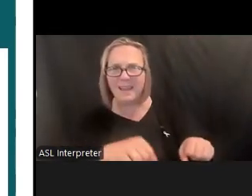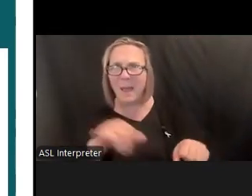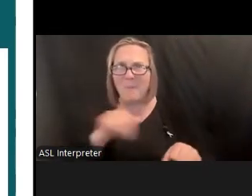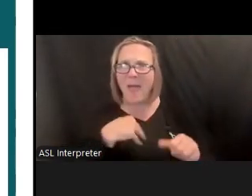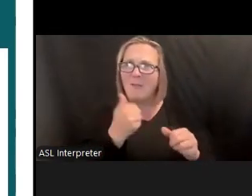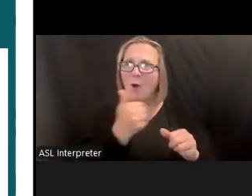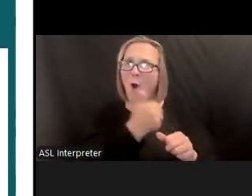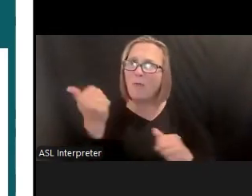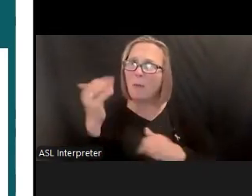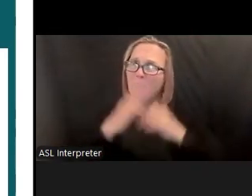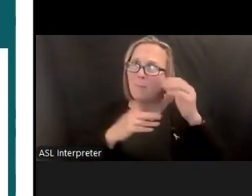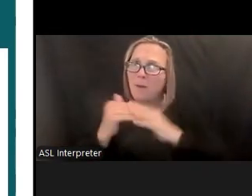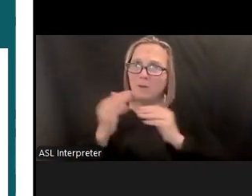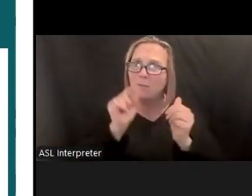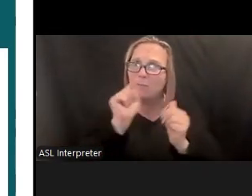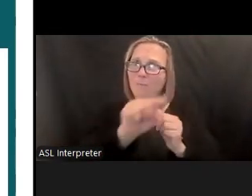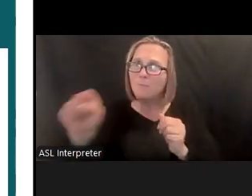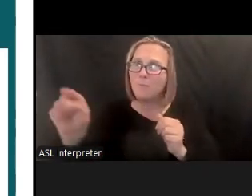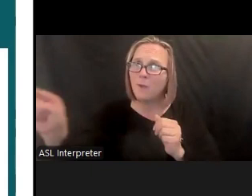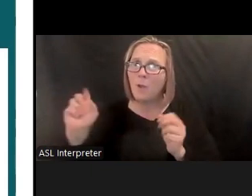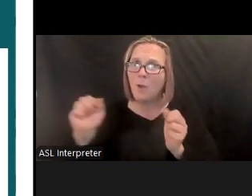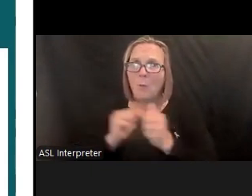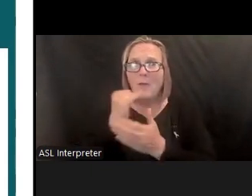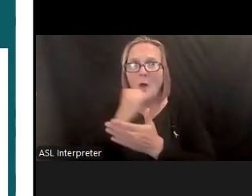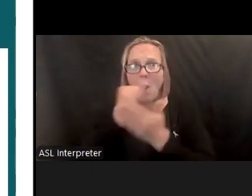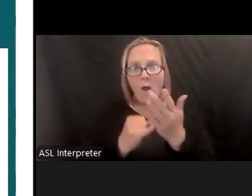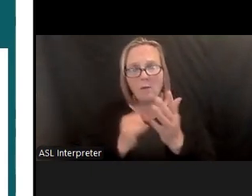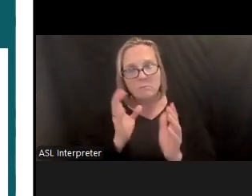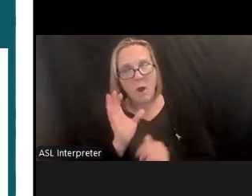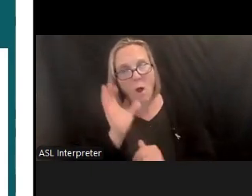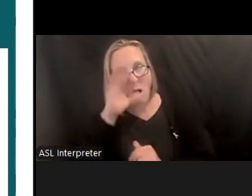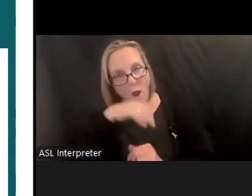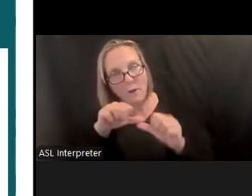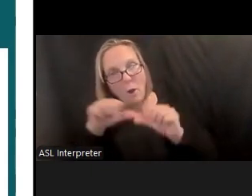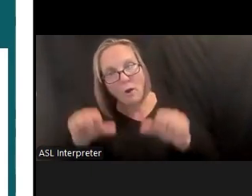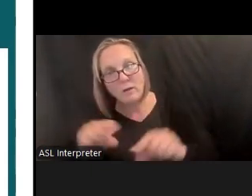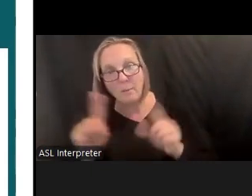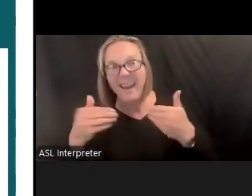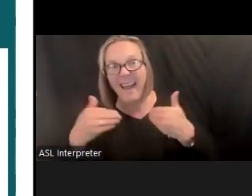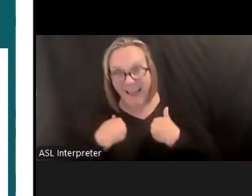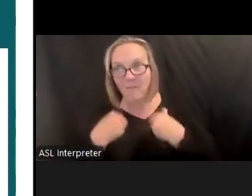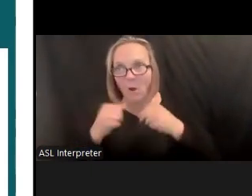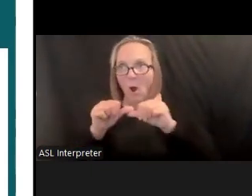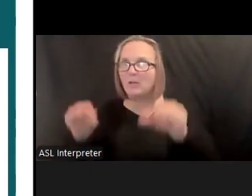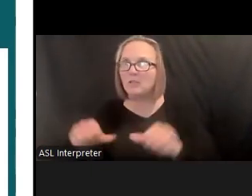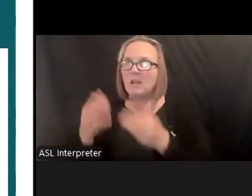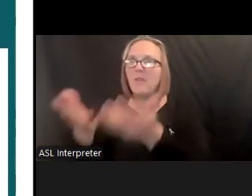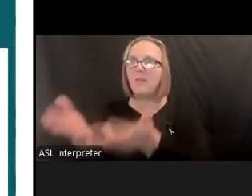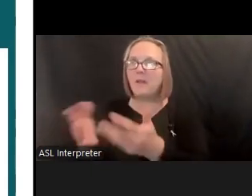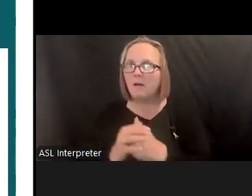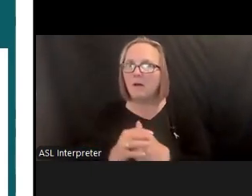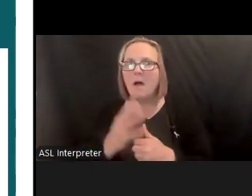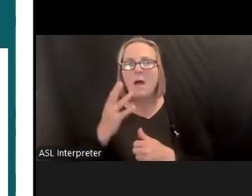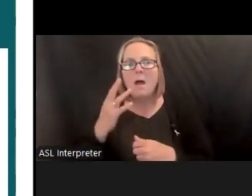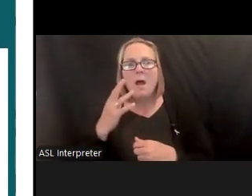some lovely buildings, admittedly with some odd architecture, and with some